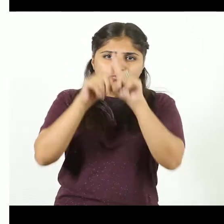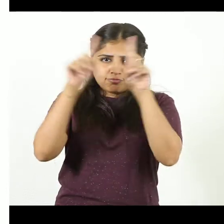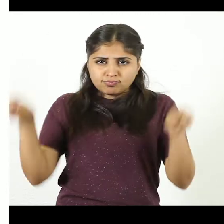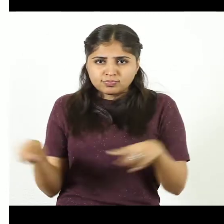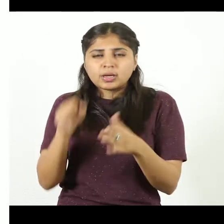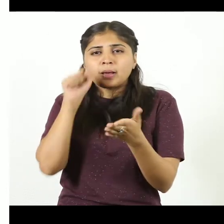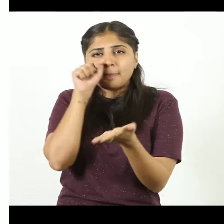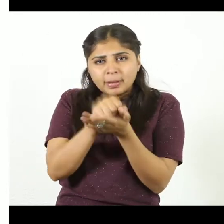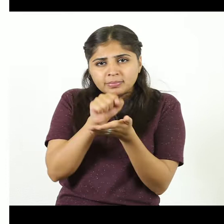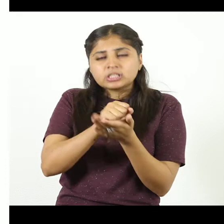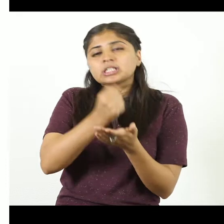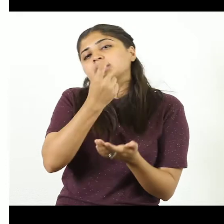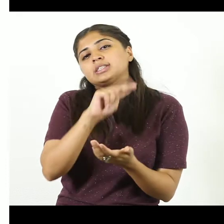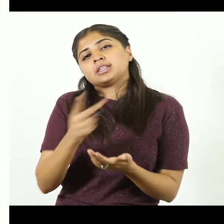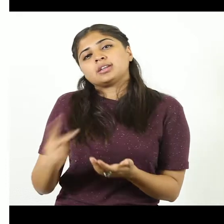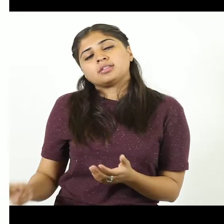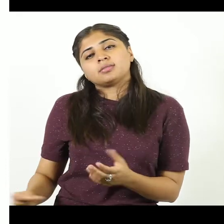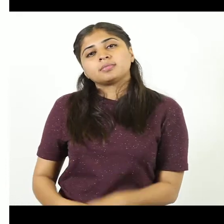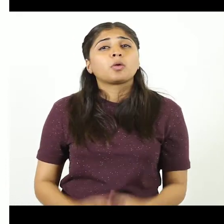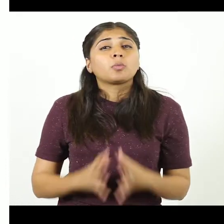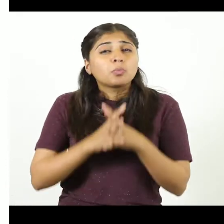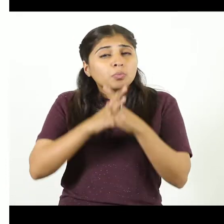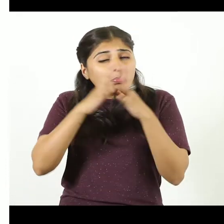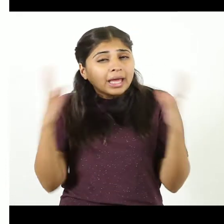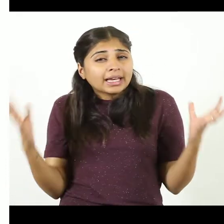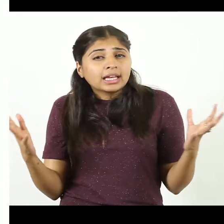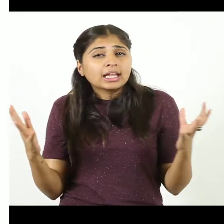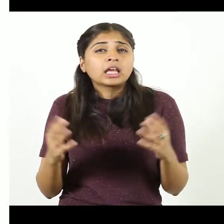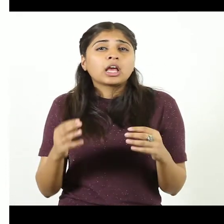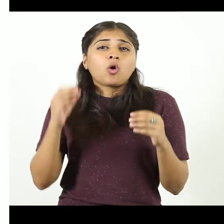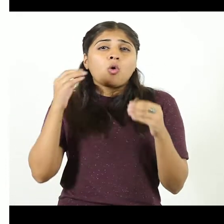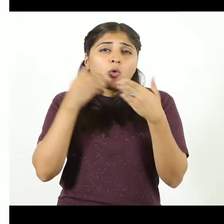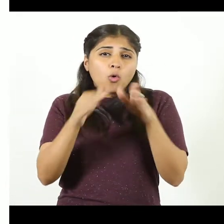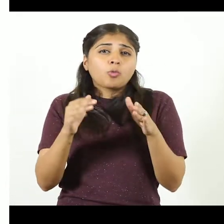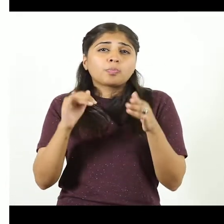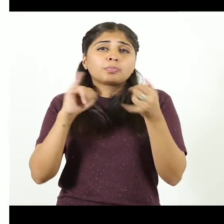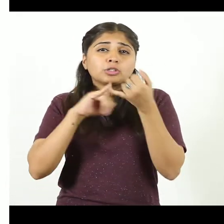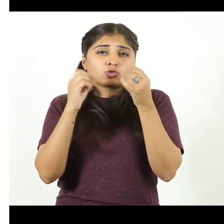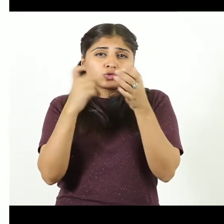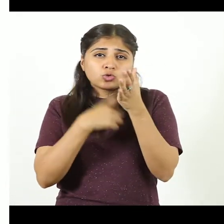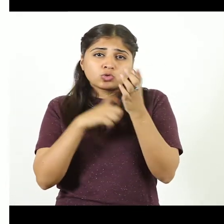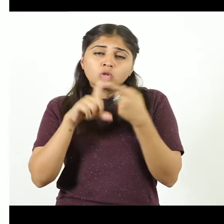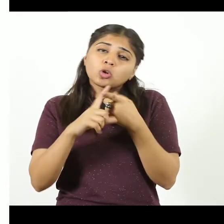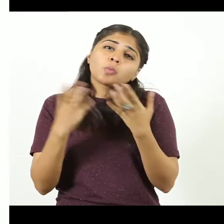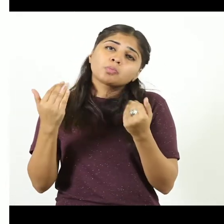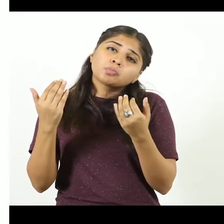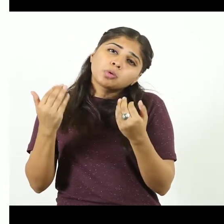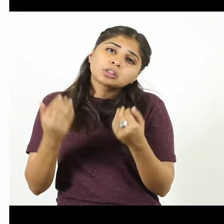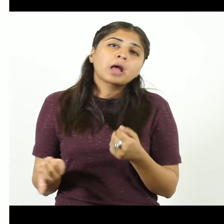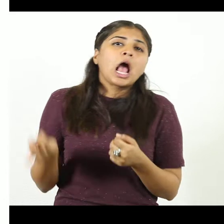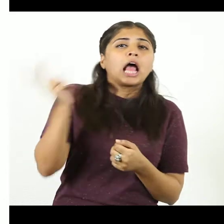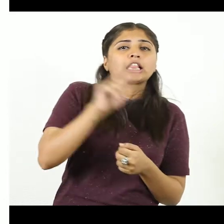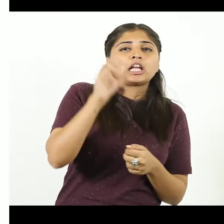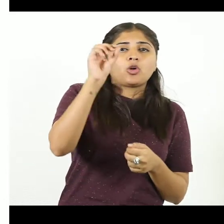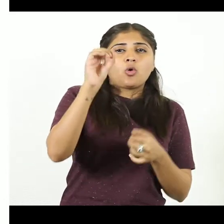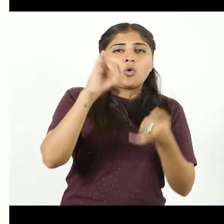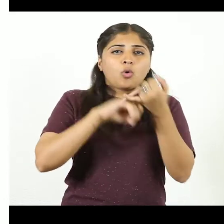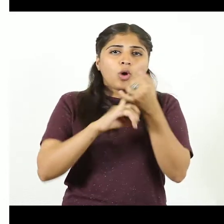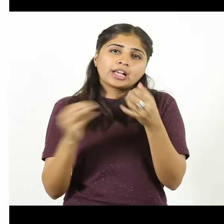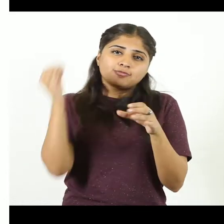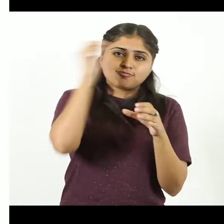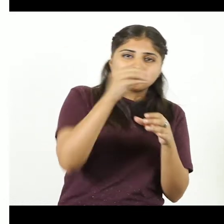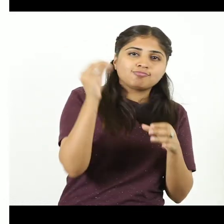publishing, etc. Most open source office software can be run on a number of